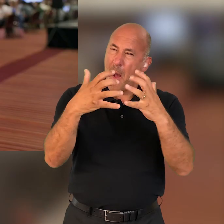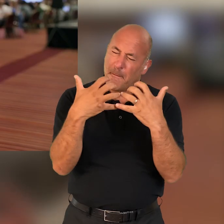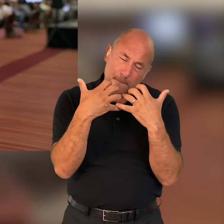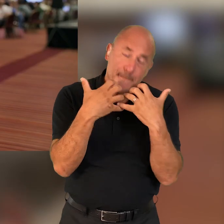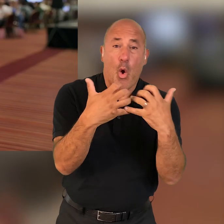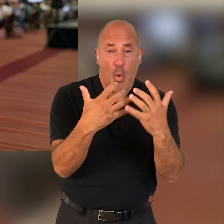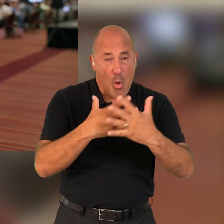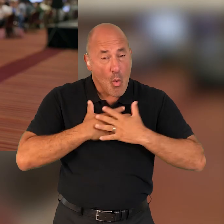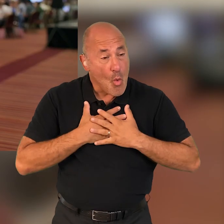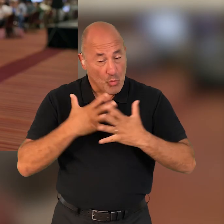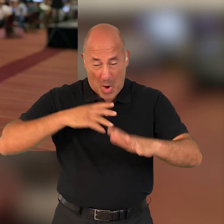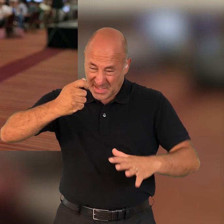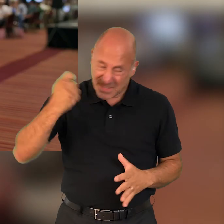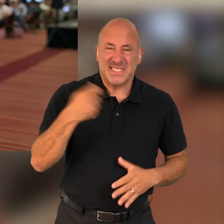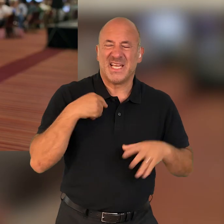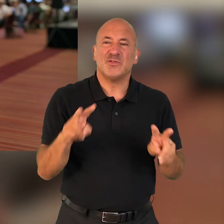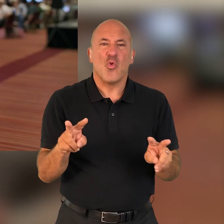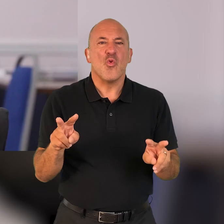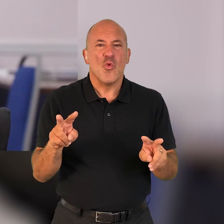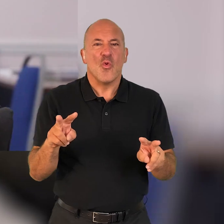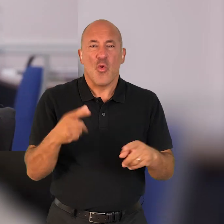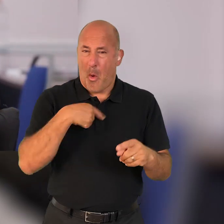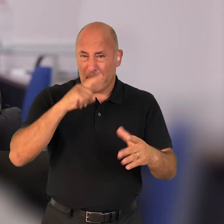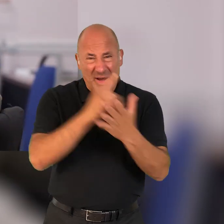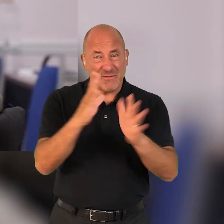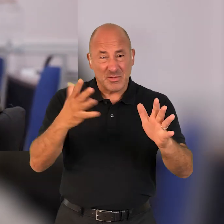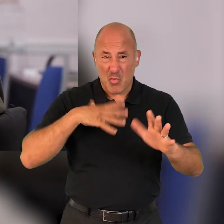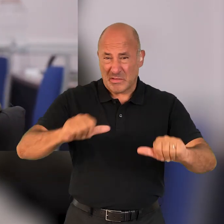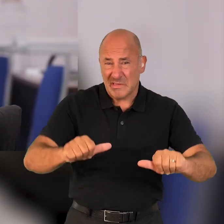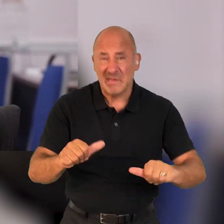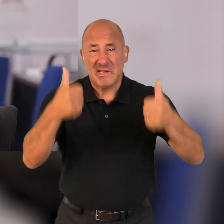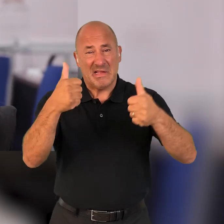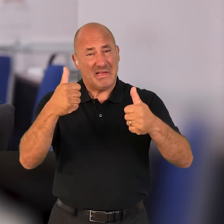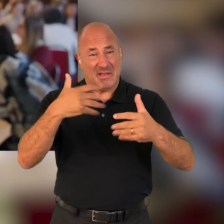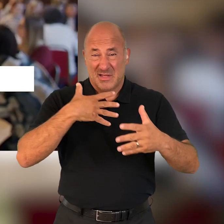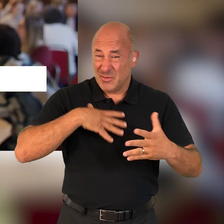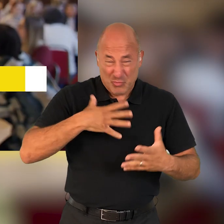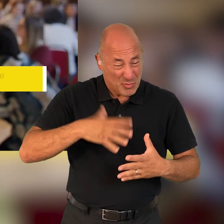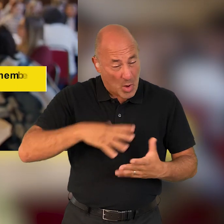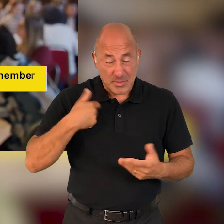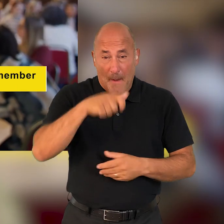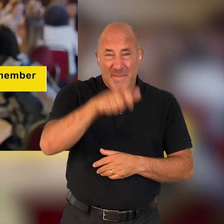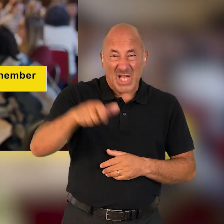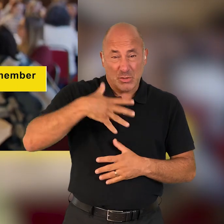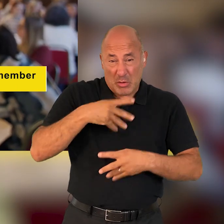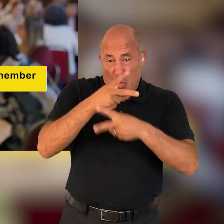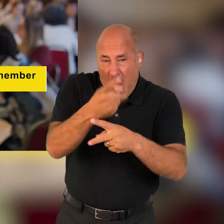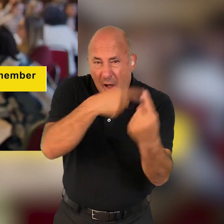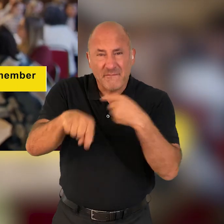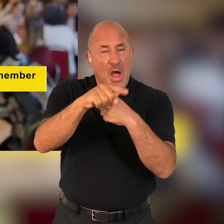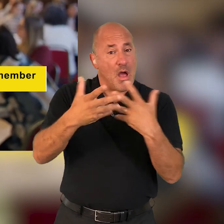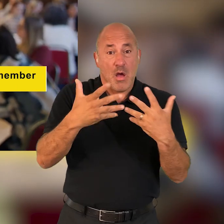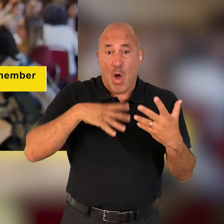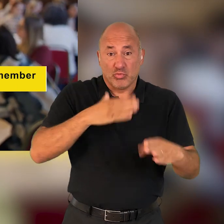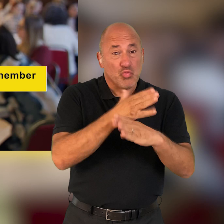everyone is about the NHS, and we want it to succeed. We all believe in it, we all want it to work, and we desperately care for